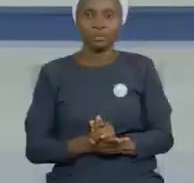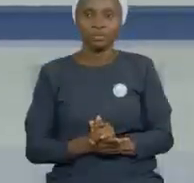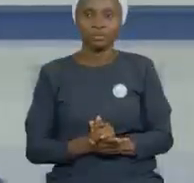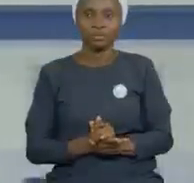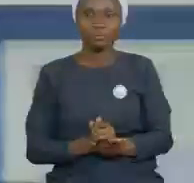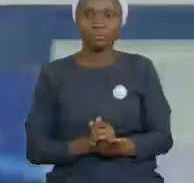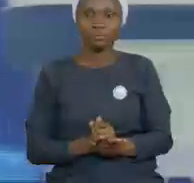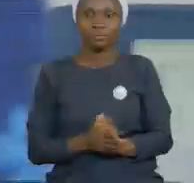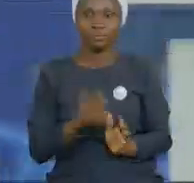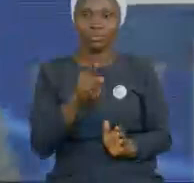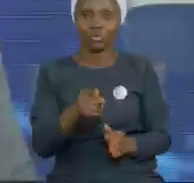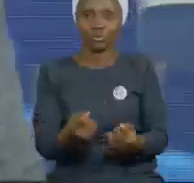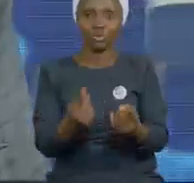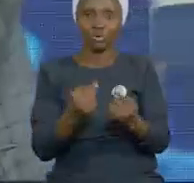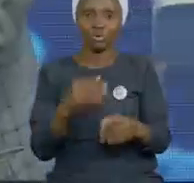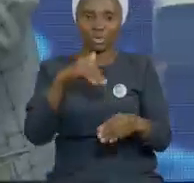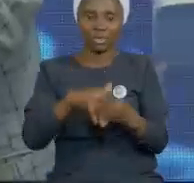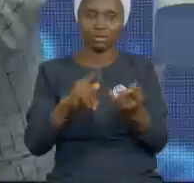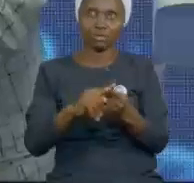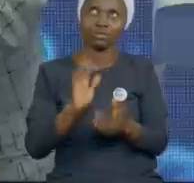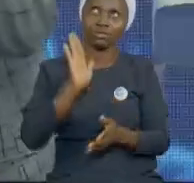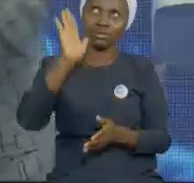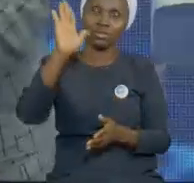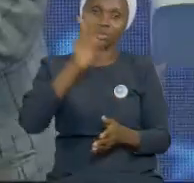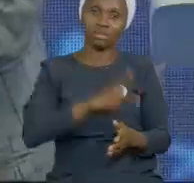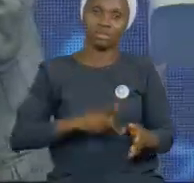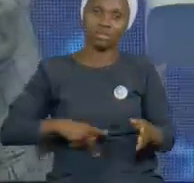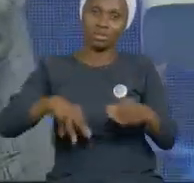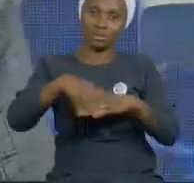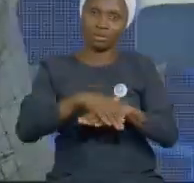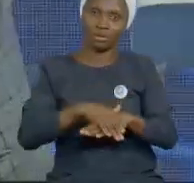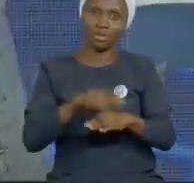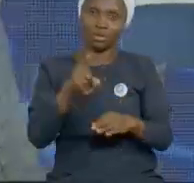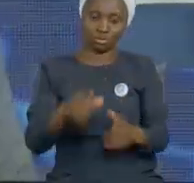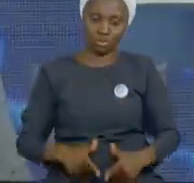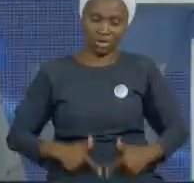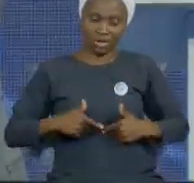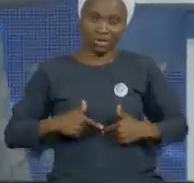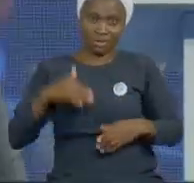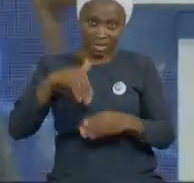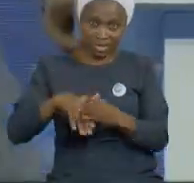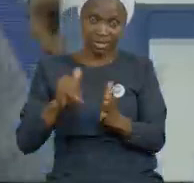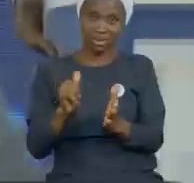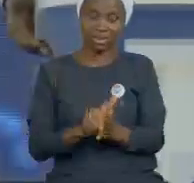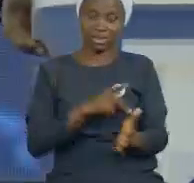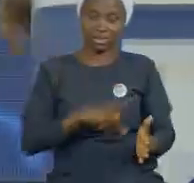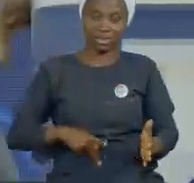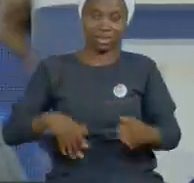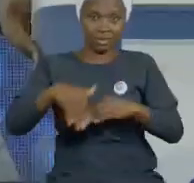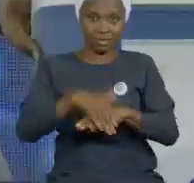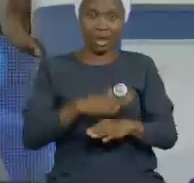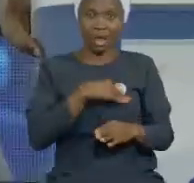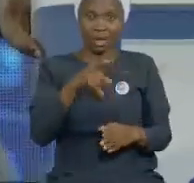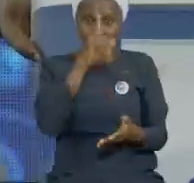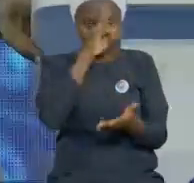You come into his kingdom. You live in that kingdom. You believe in